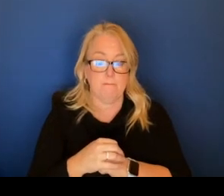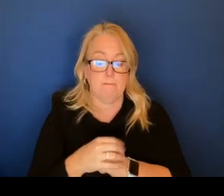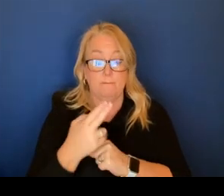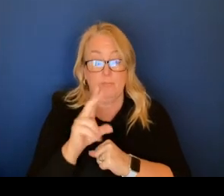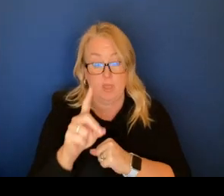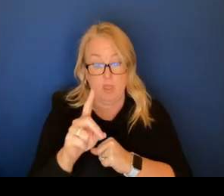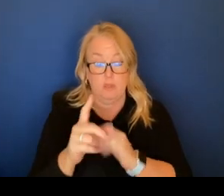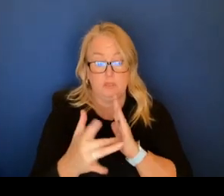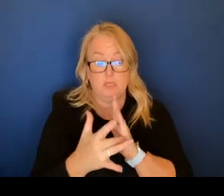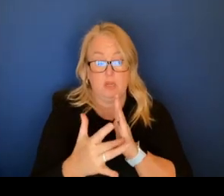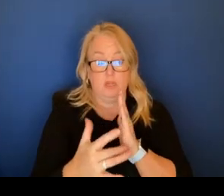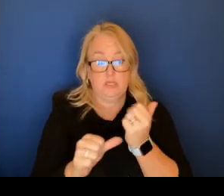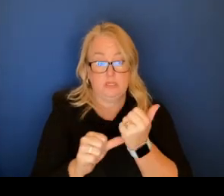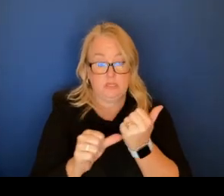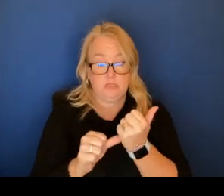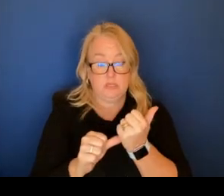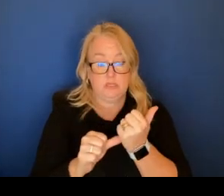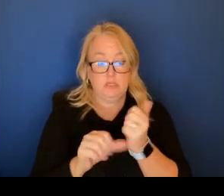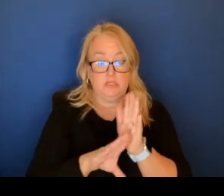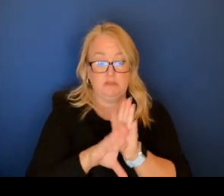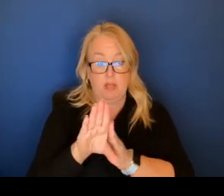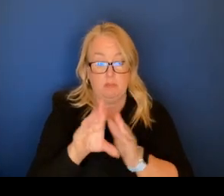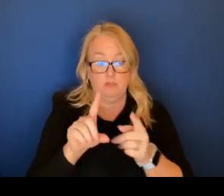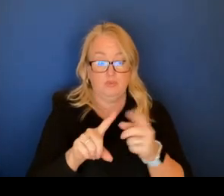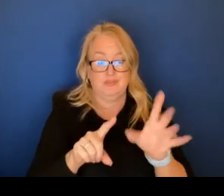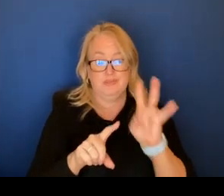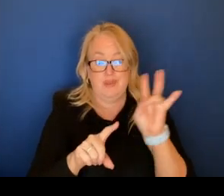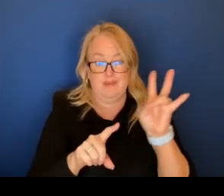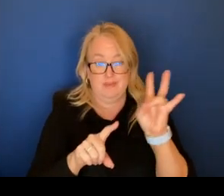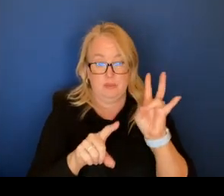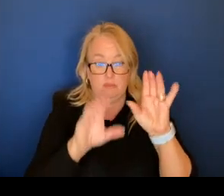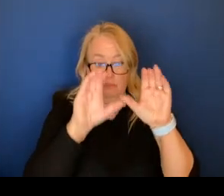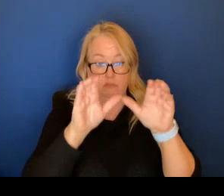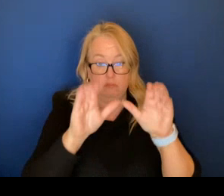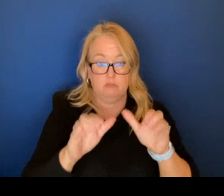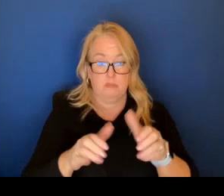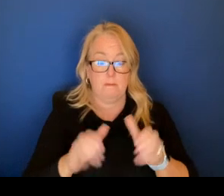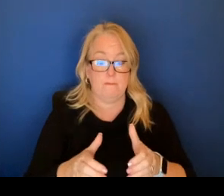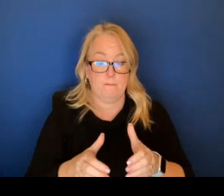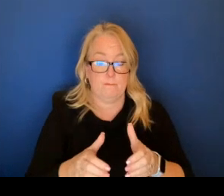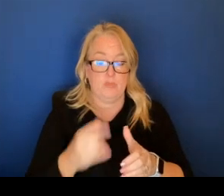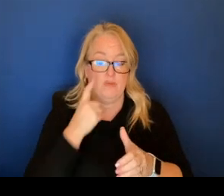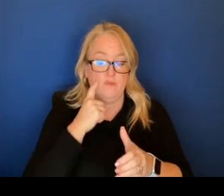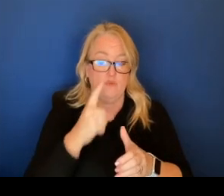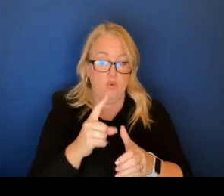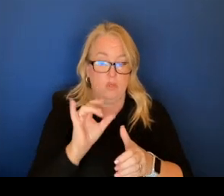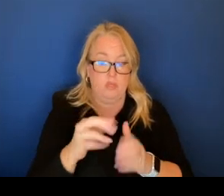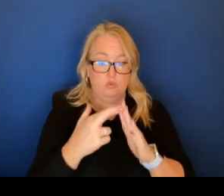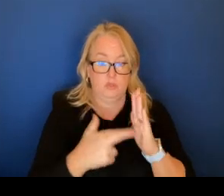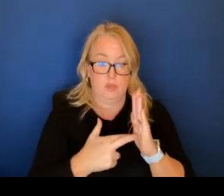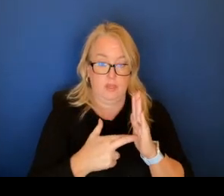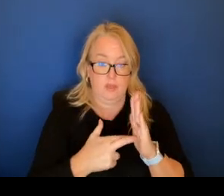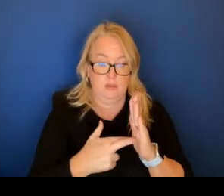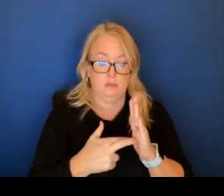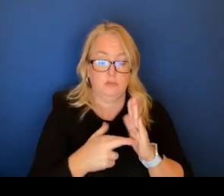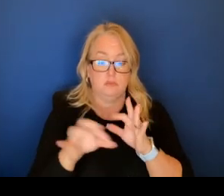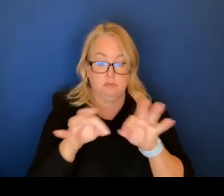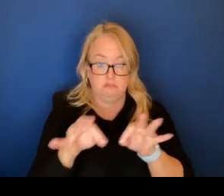HUD's technical assistance was developed into 7 technical requirements for the guidelines,